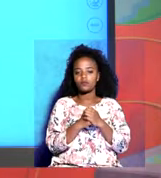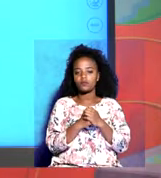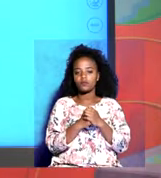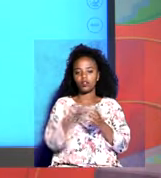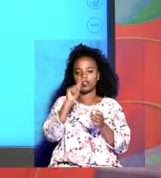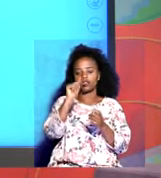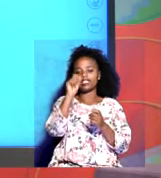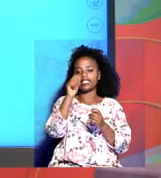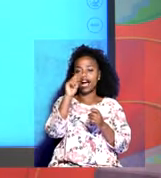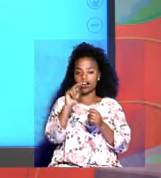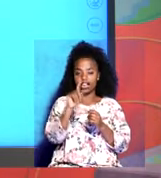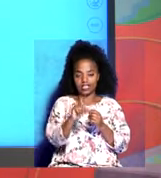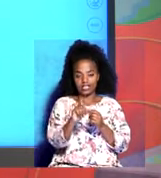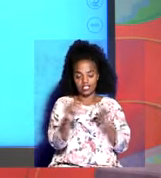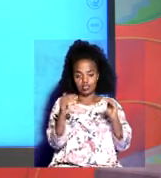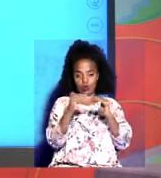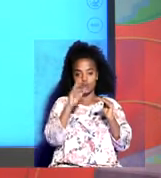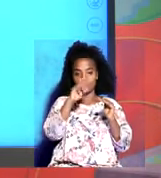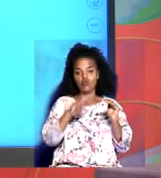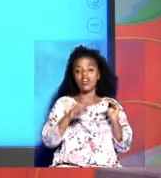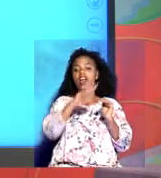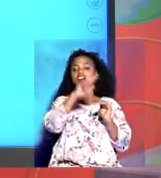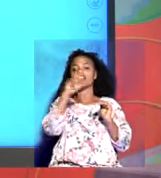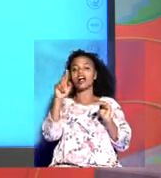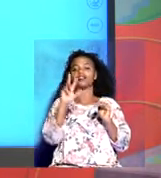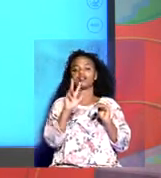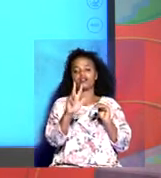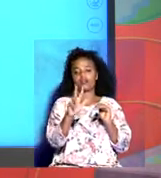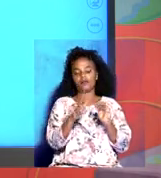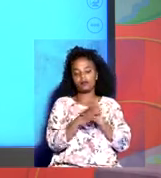Tan x is equals to radical 3.